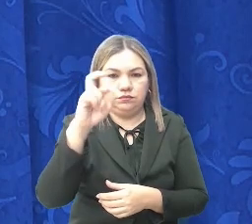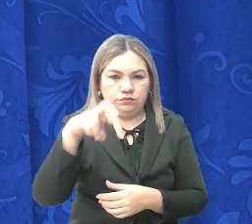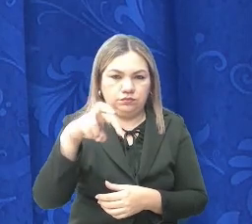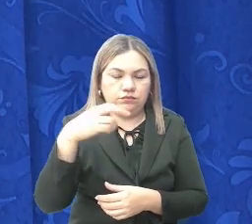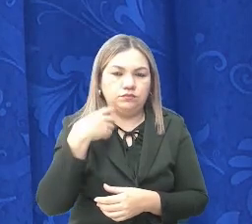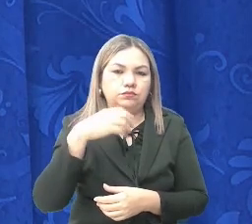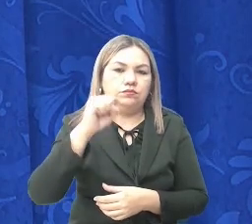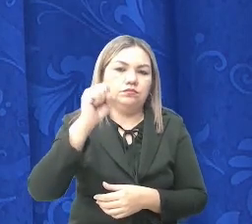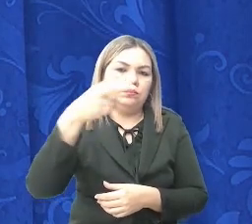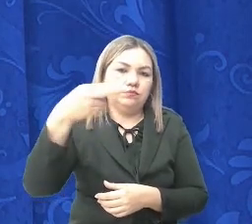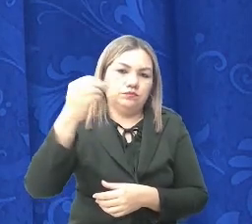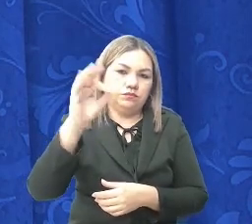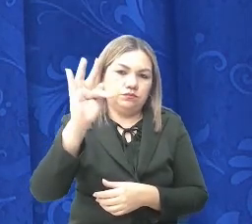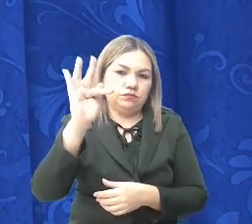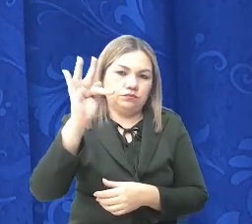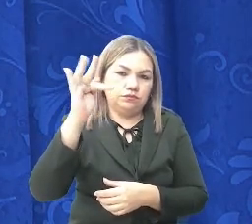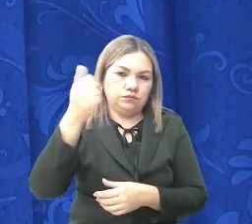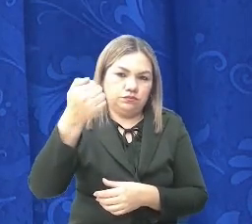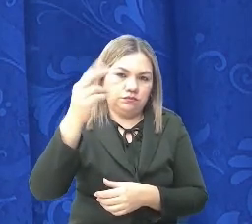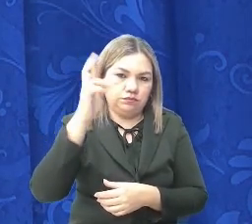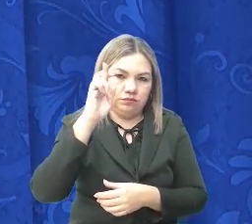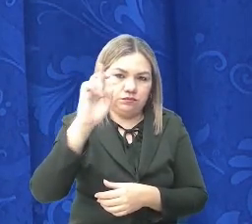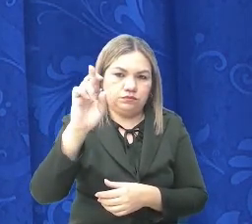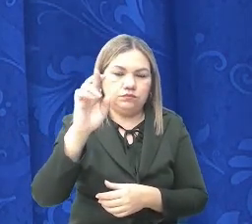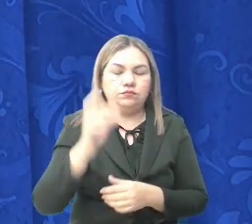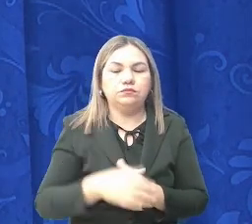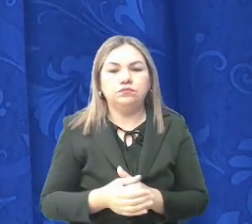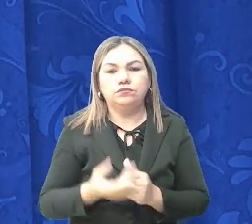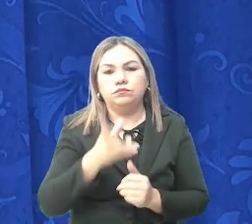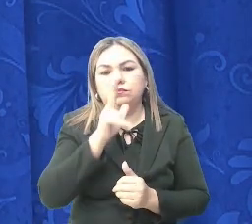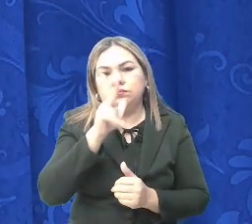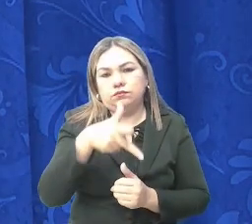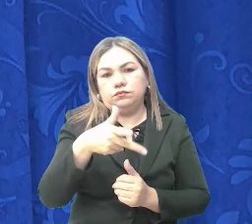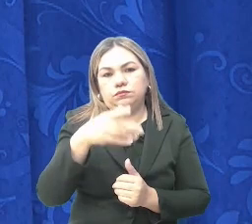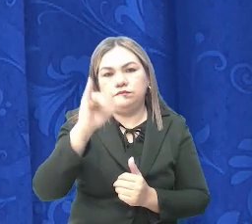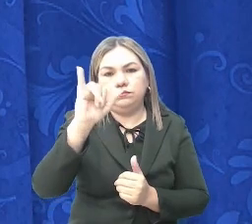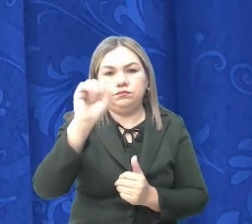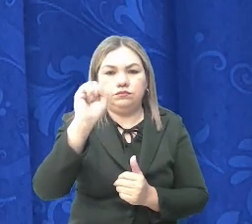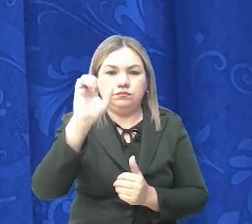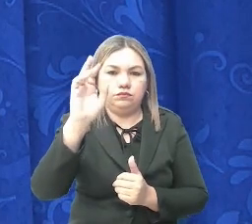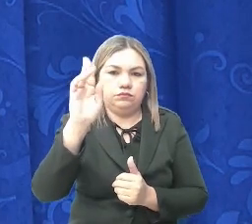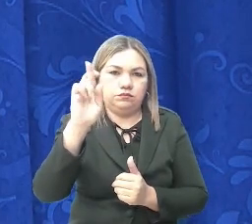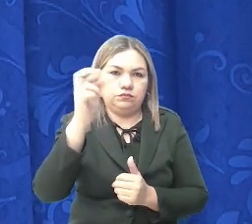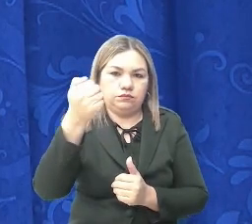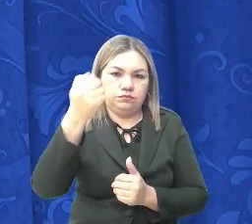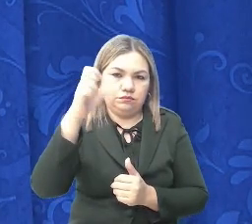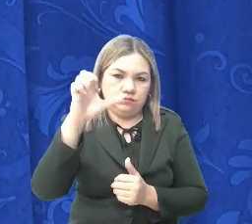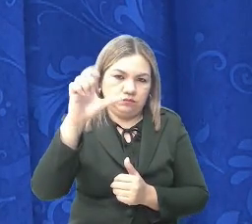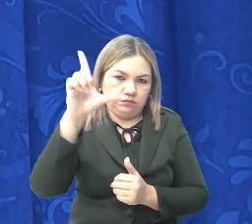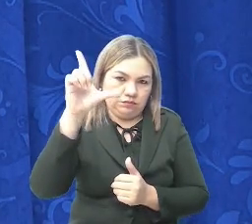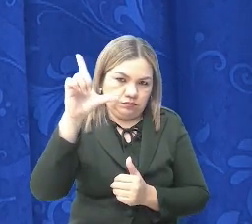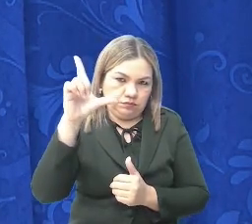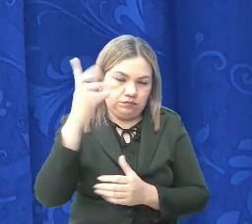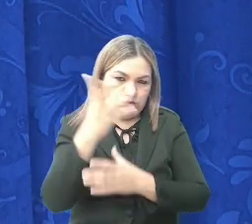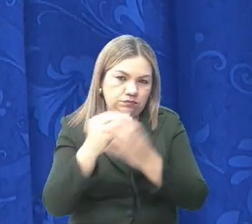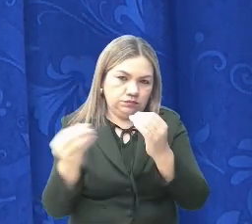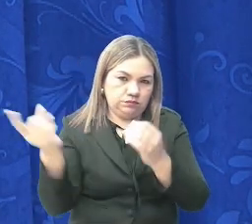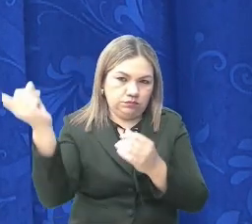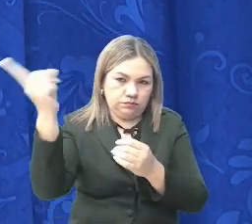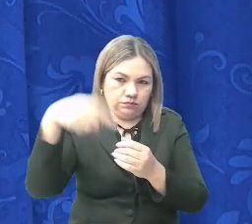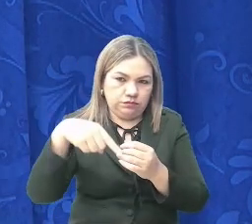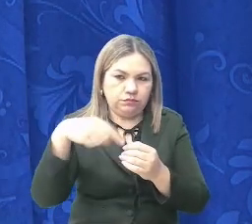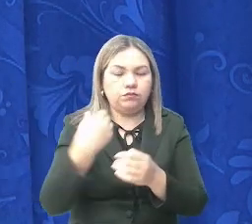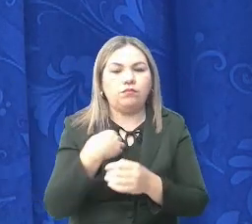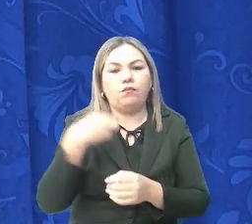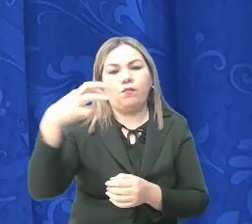of Shofar. And the children of Israel went down with him from the mount, and he